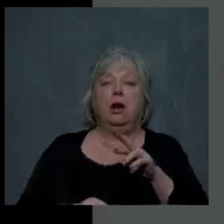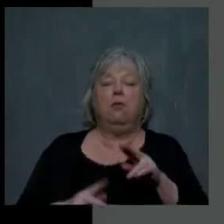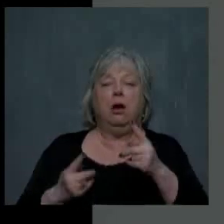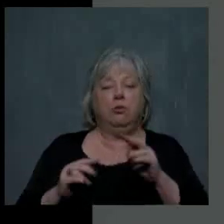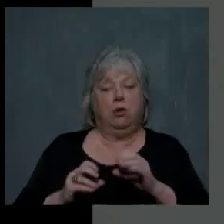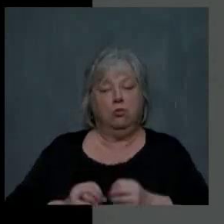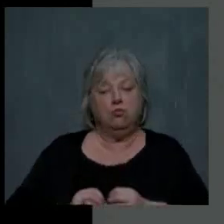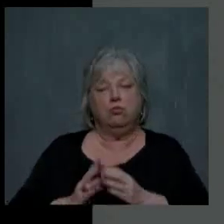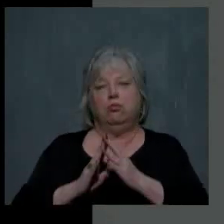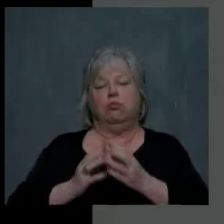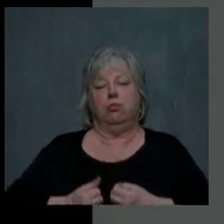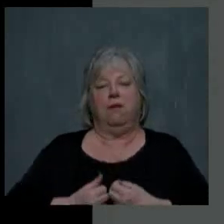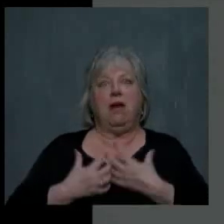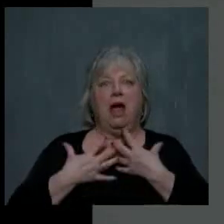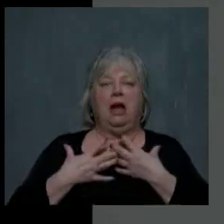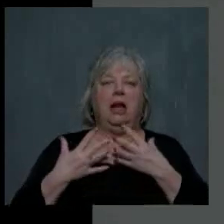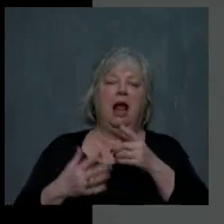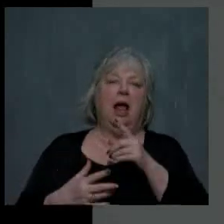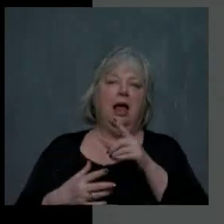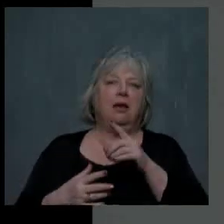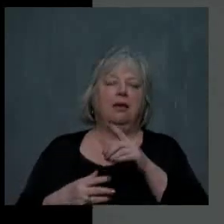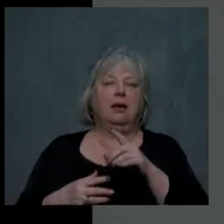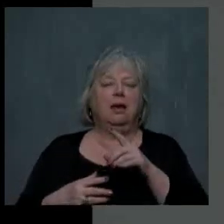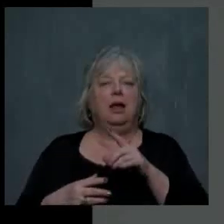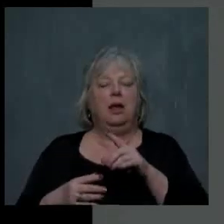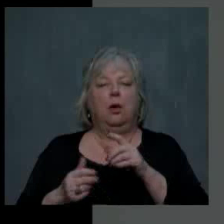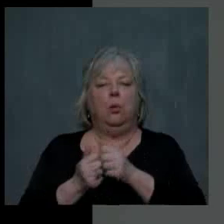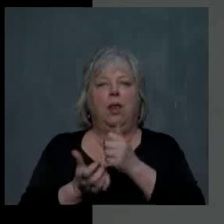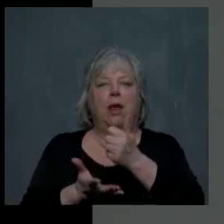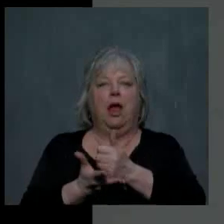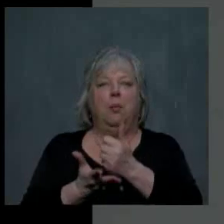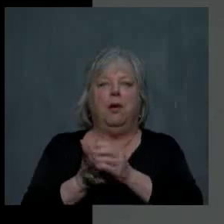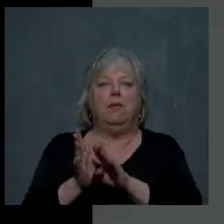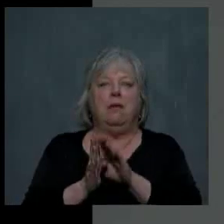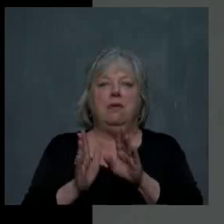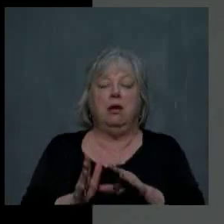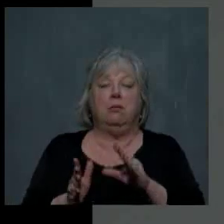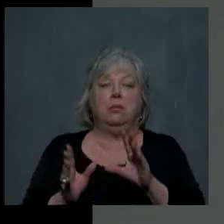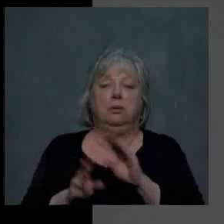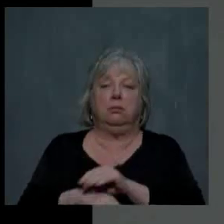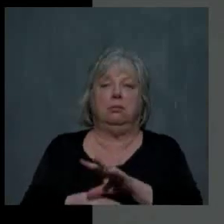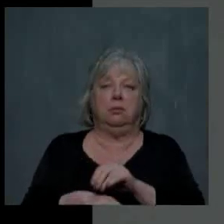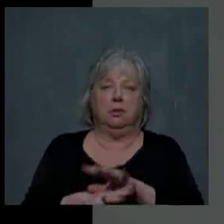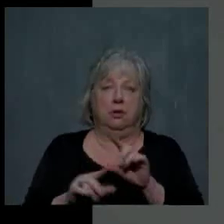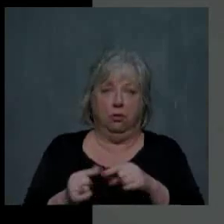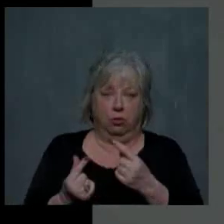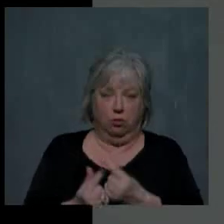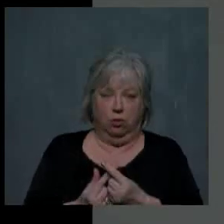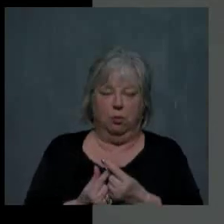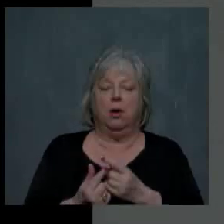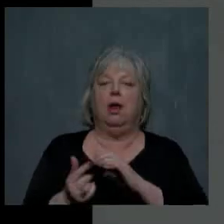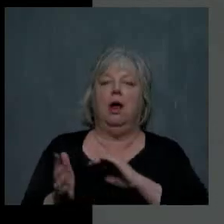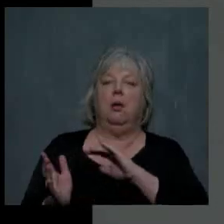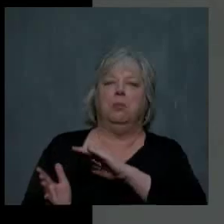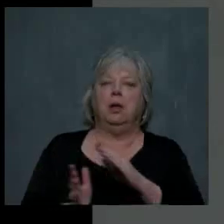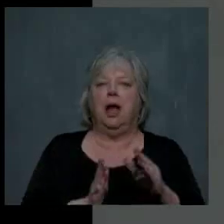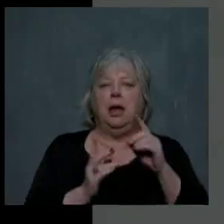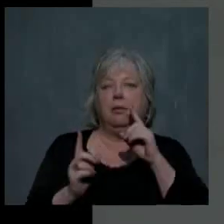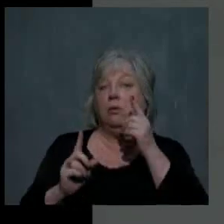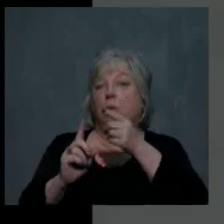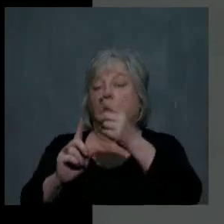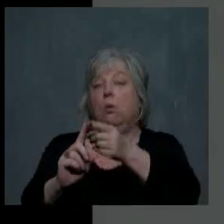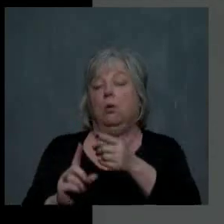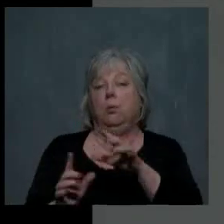Geyer Springs and surrounding area within the coming year with the help of a development consultant group. Our planning strategy will be similar